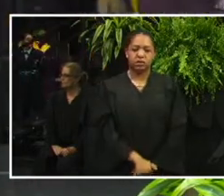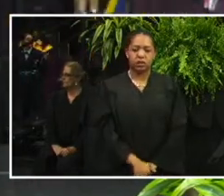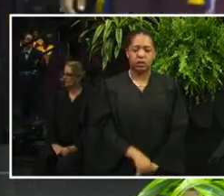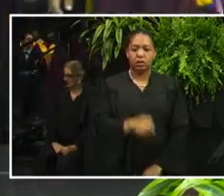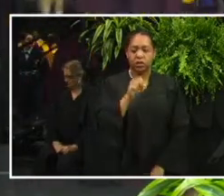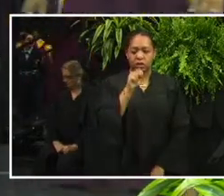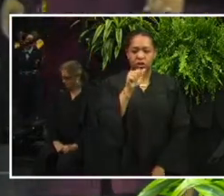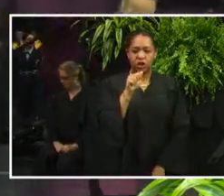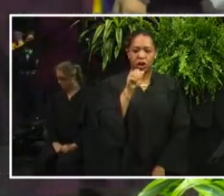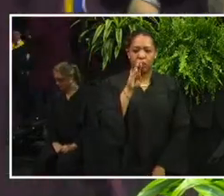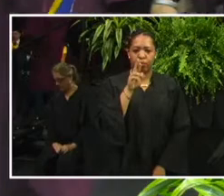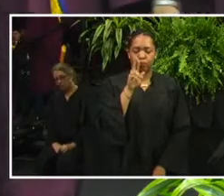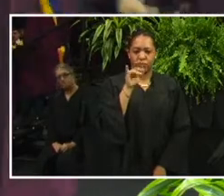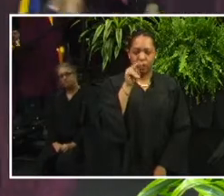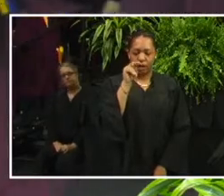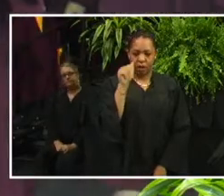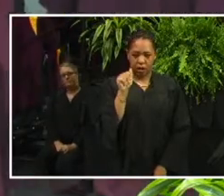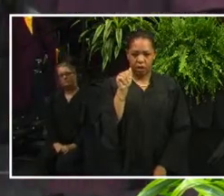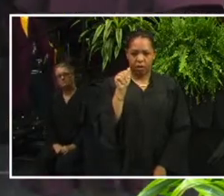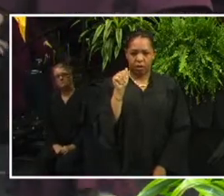Sabrina Alexis Messer.